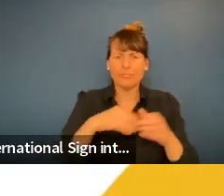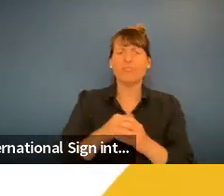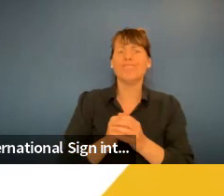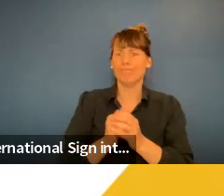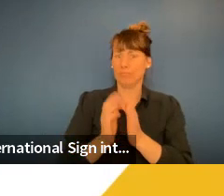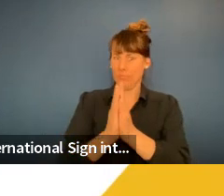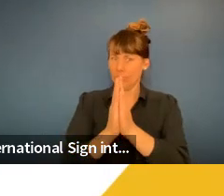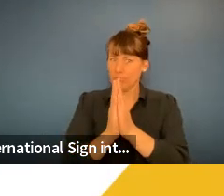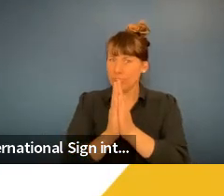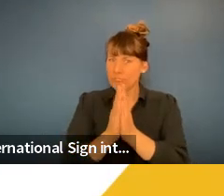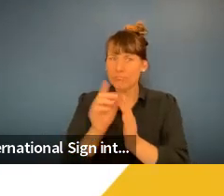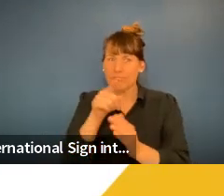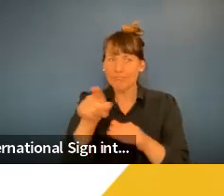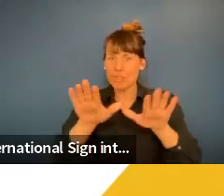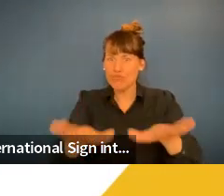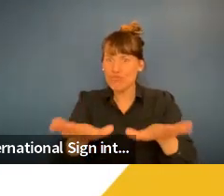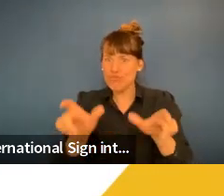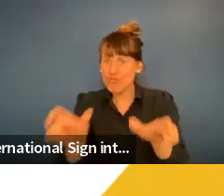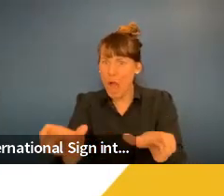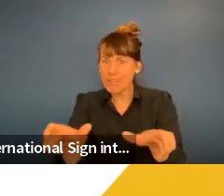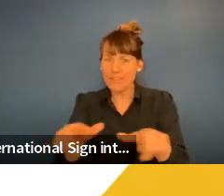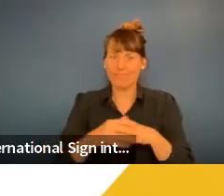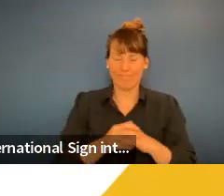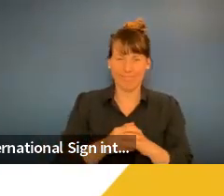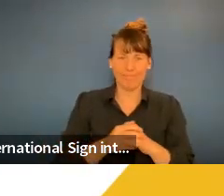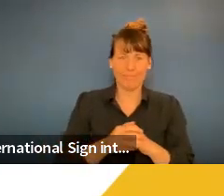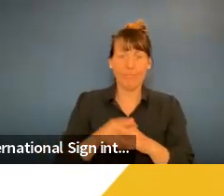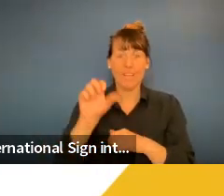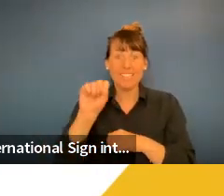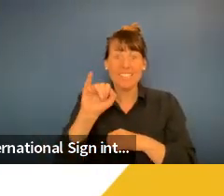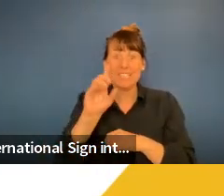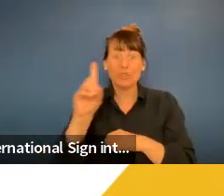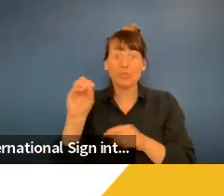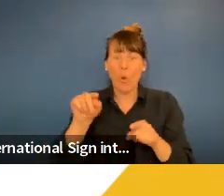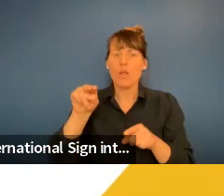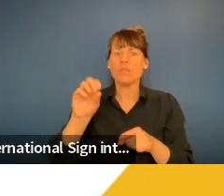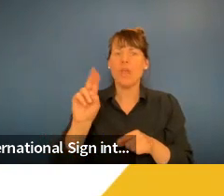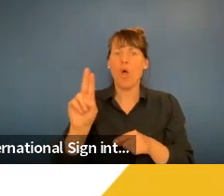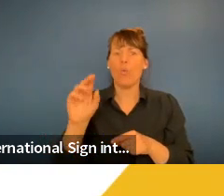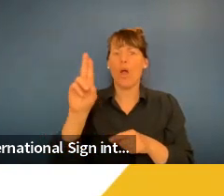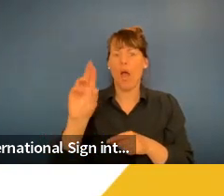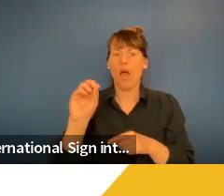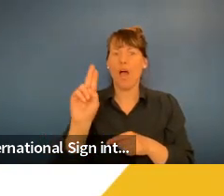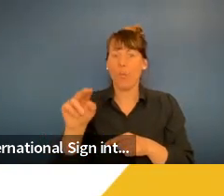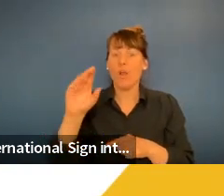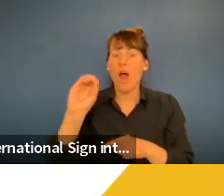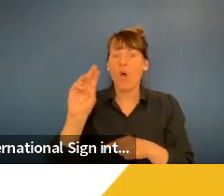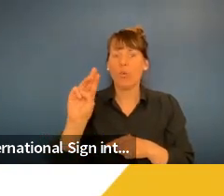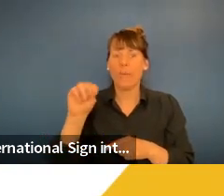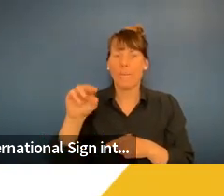Bonsoir à tous. J'espère que vous pouvez m'entendre depuis Niger.